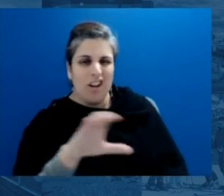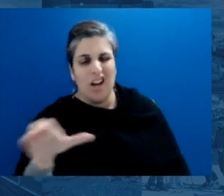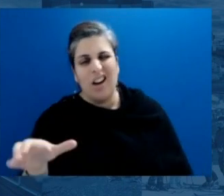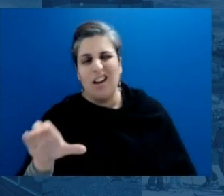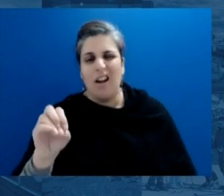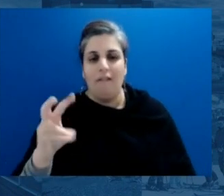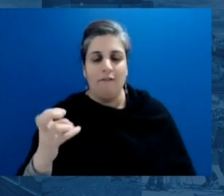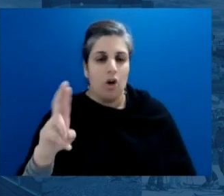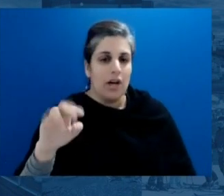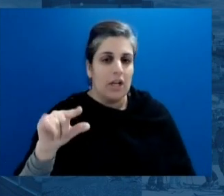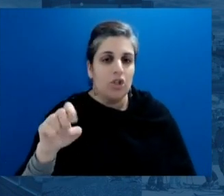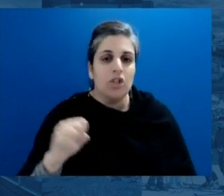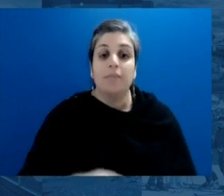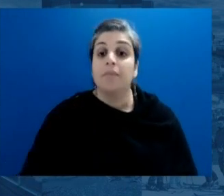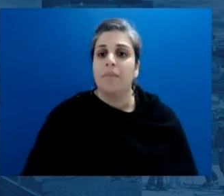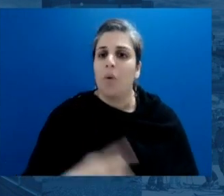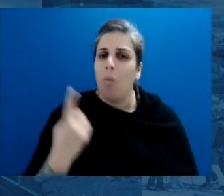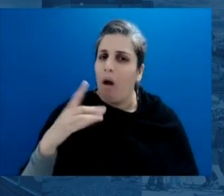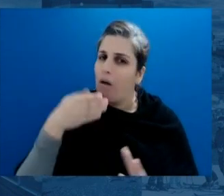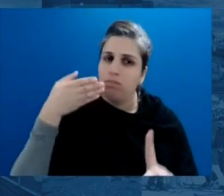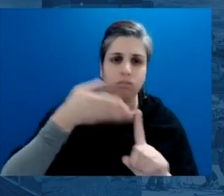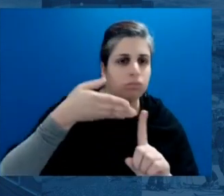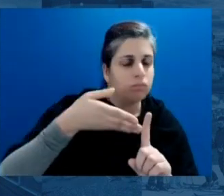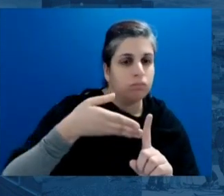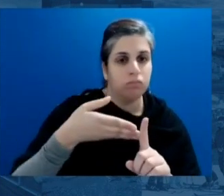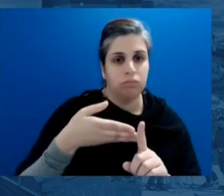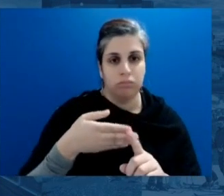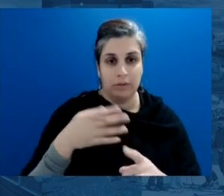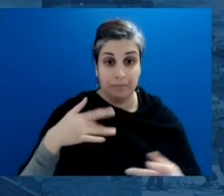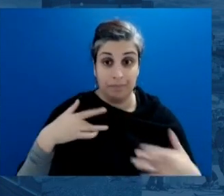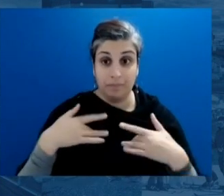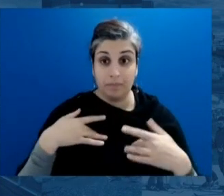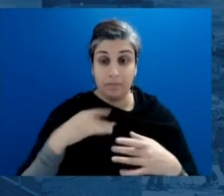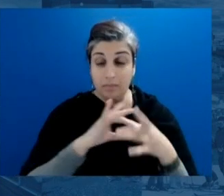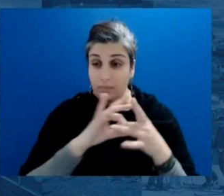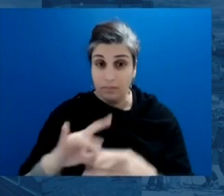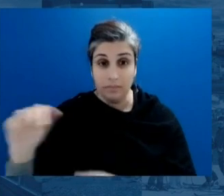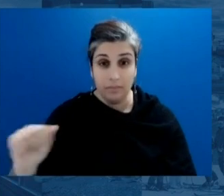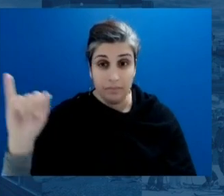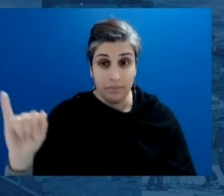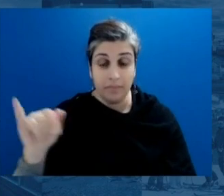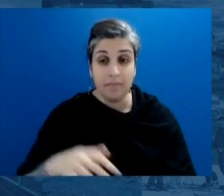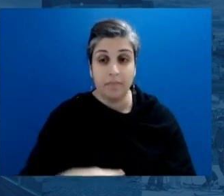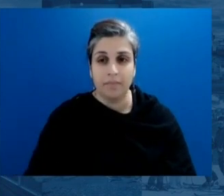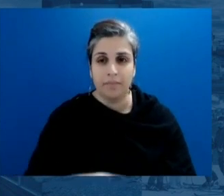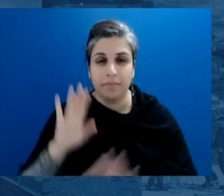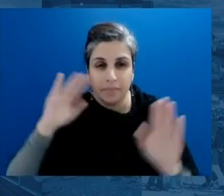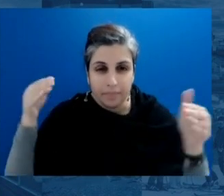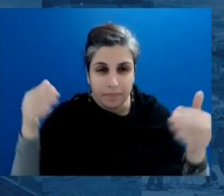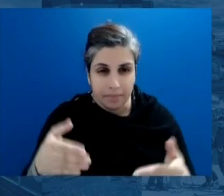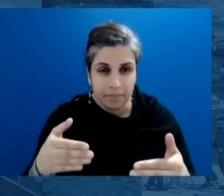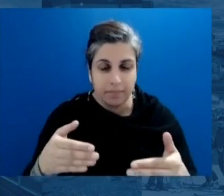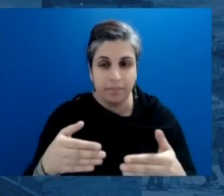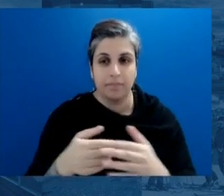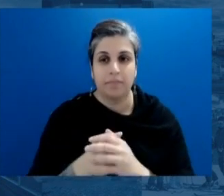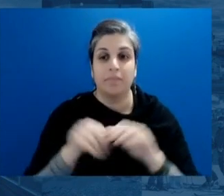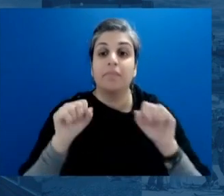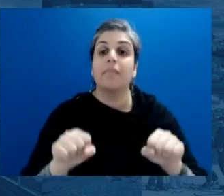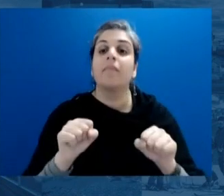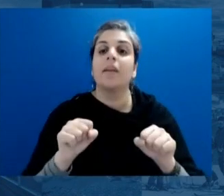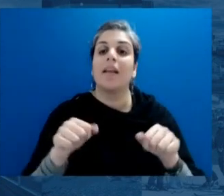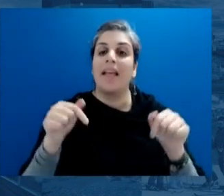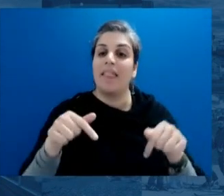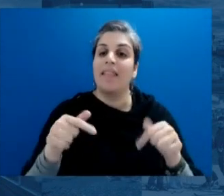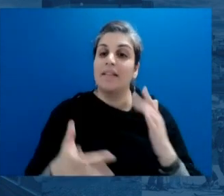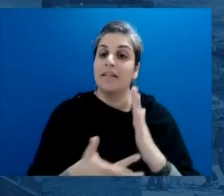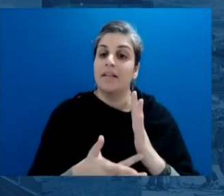the main concerns with respect to AI, which we will talk about at our conference, really focuses on the ability of this technology